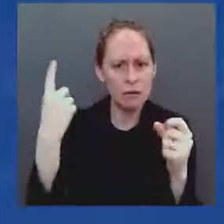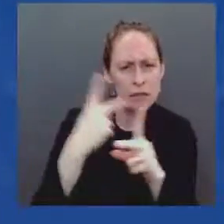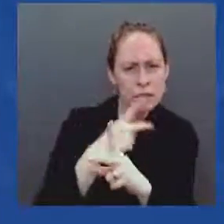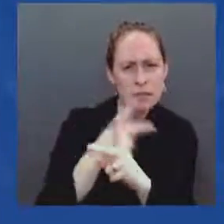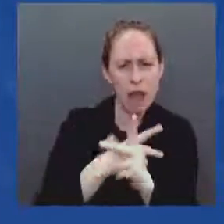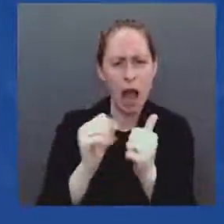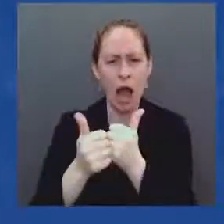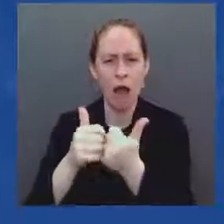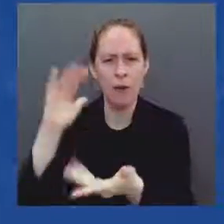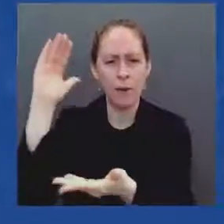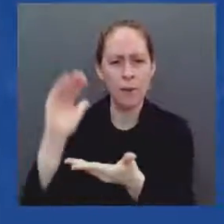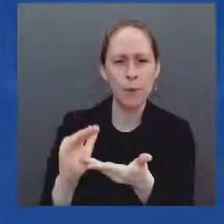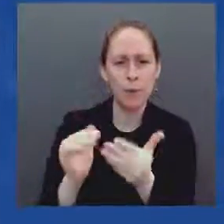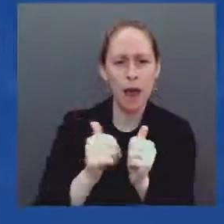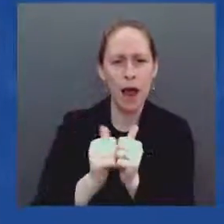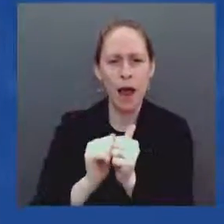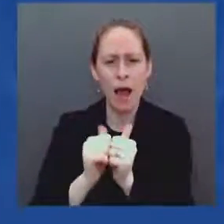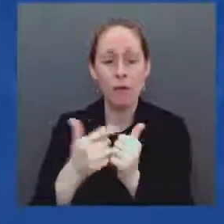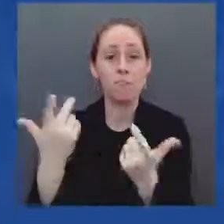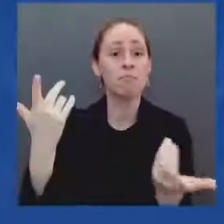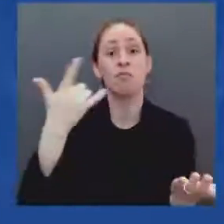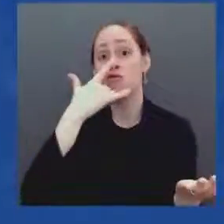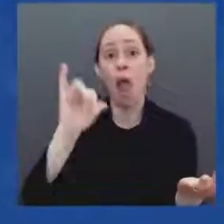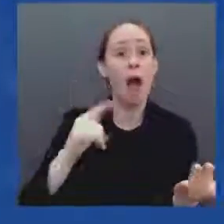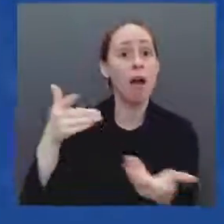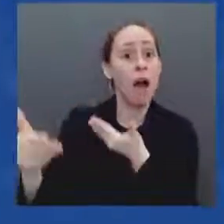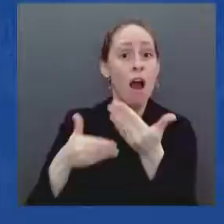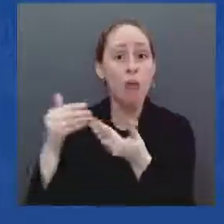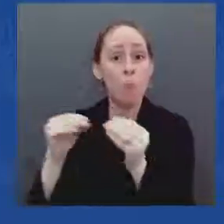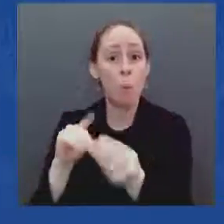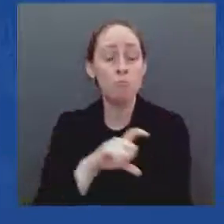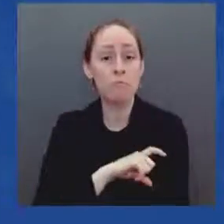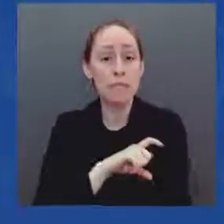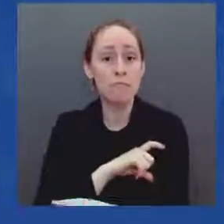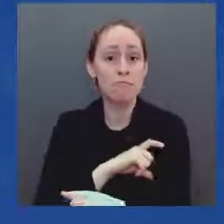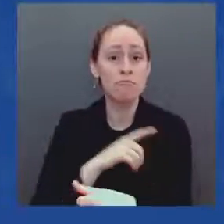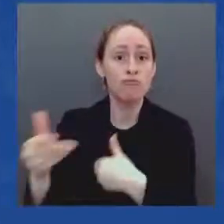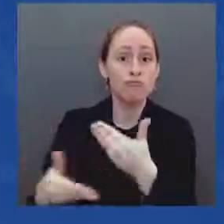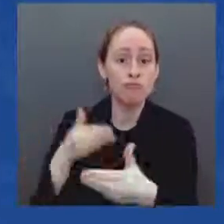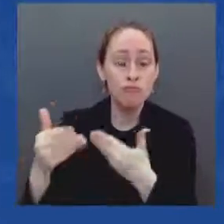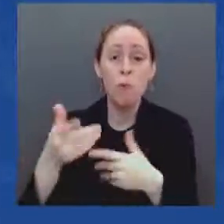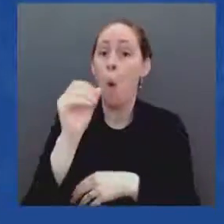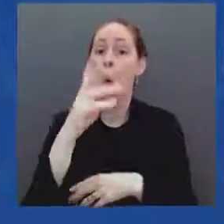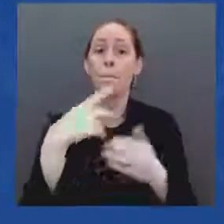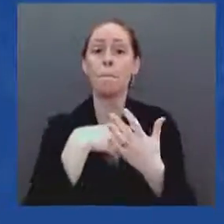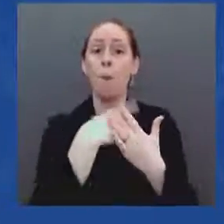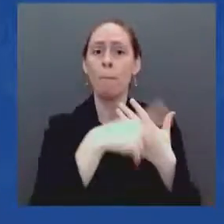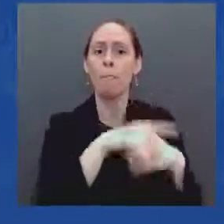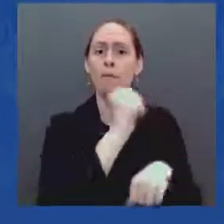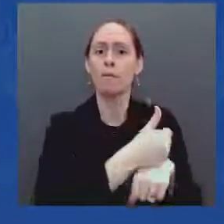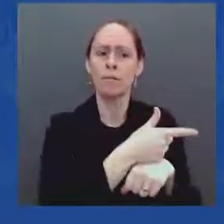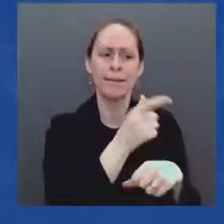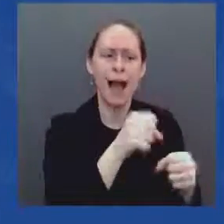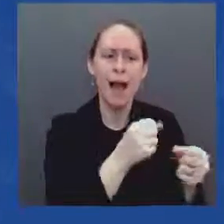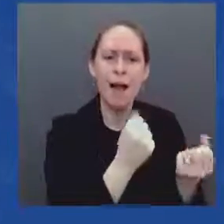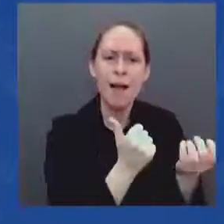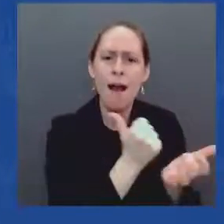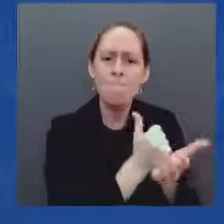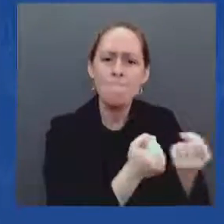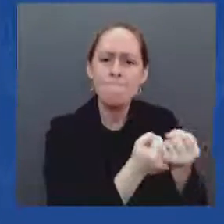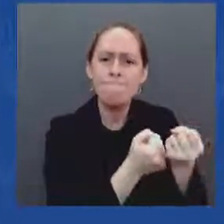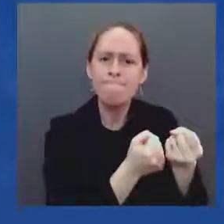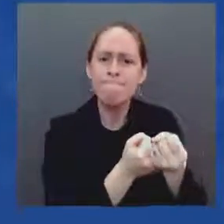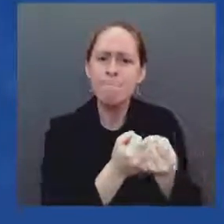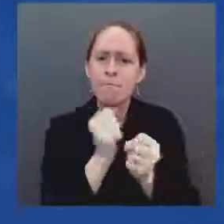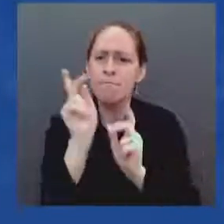in communities. And I know you're making those investments in Michigan. I know you're making those investments in New Jersey. You're making those investments